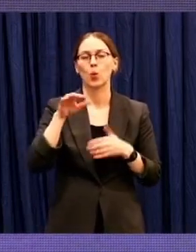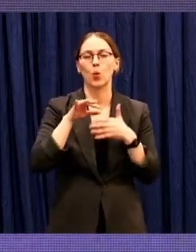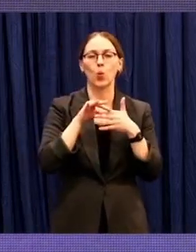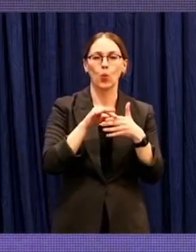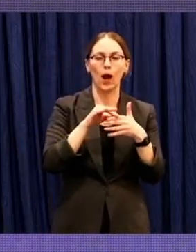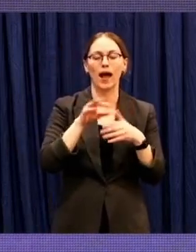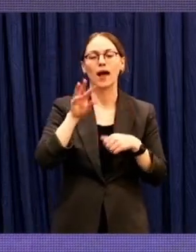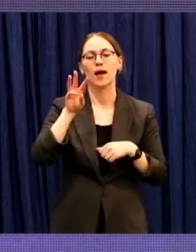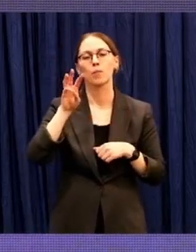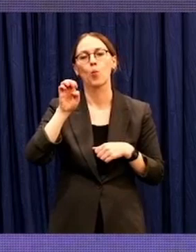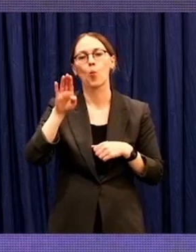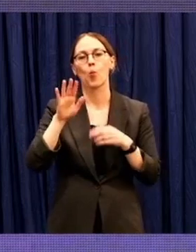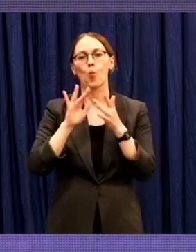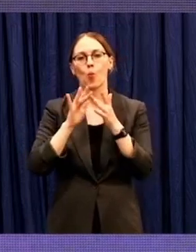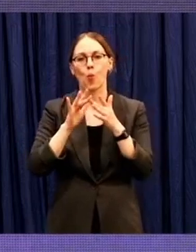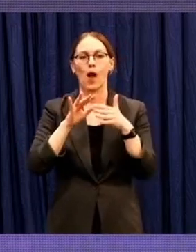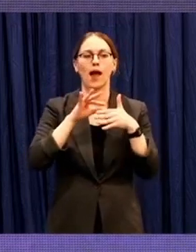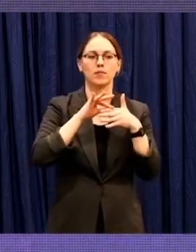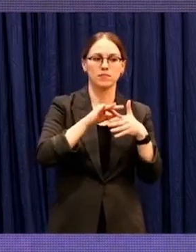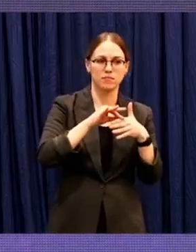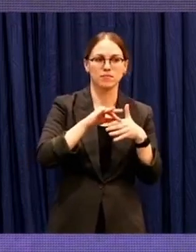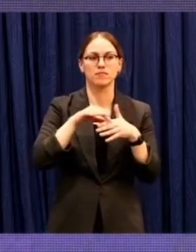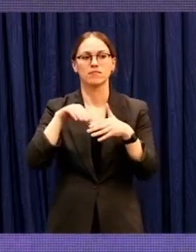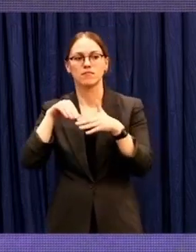and AA, sometimes called WCAG.